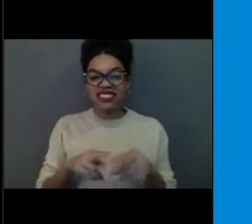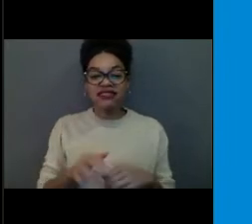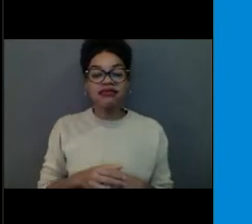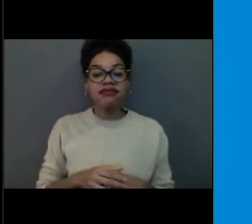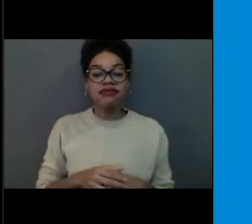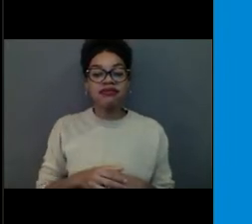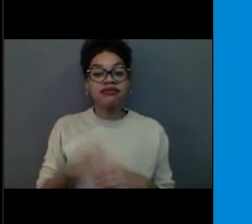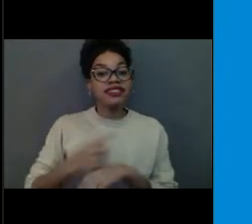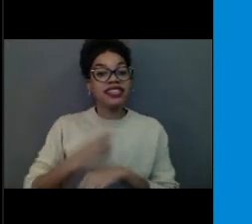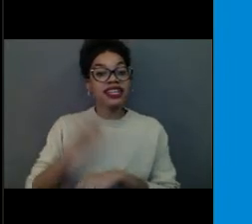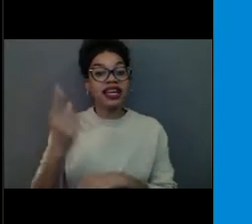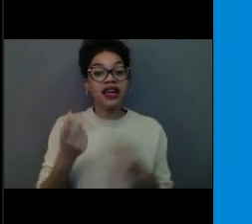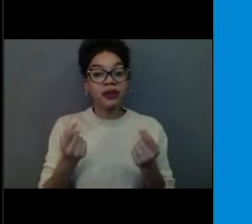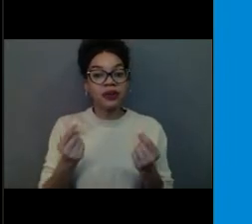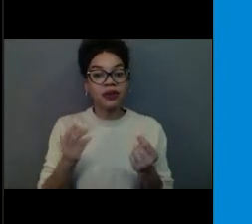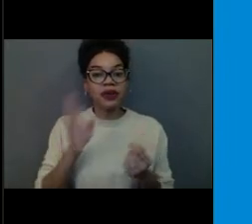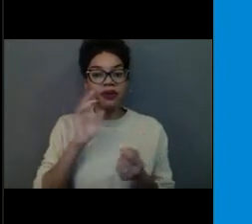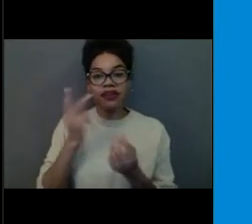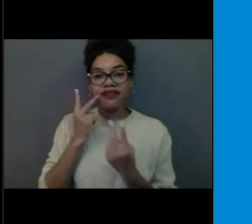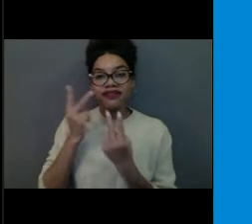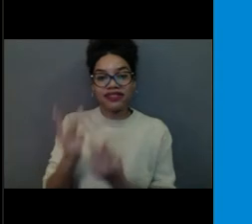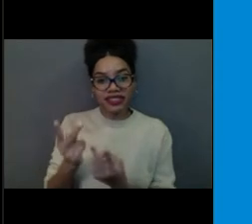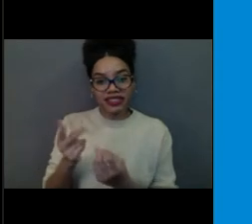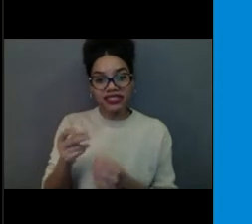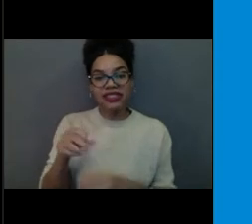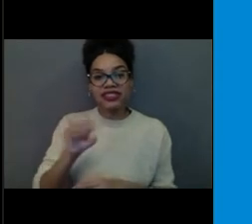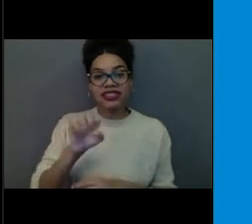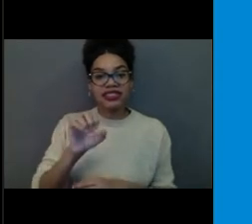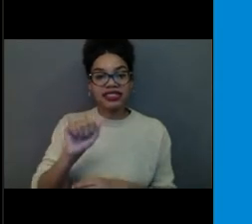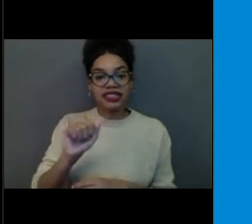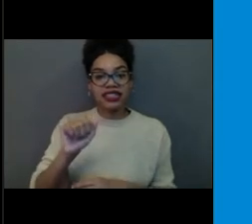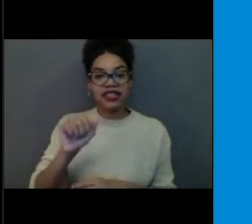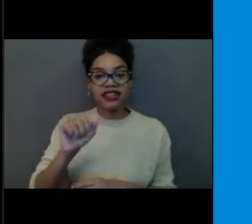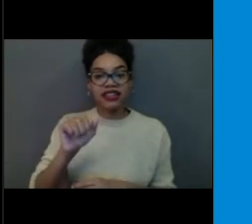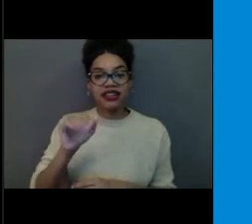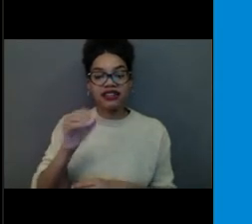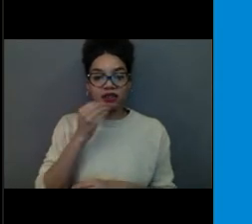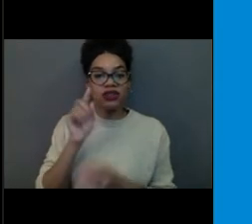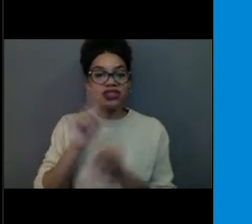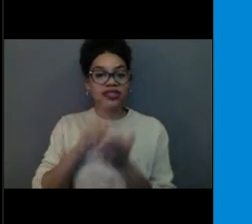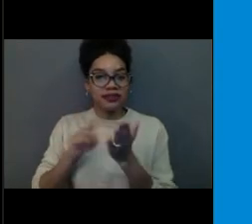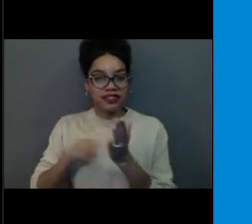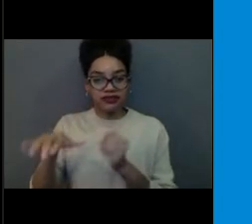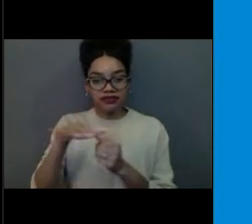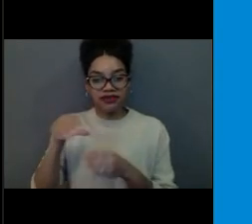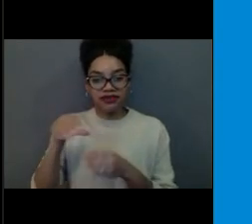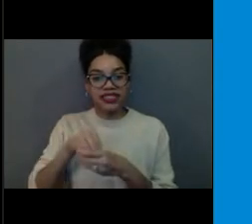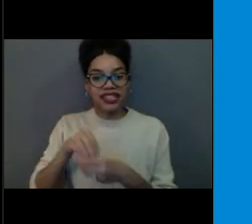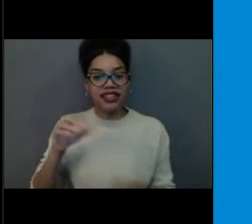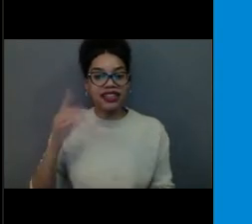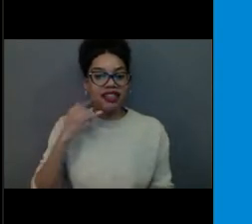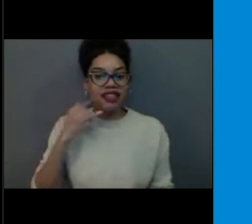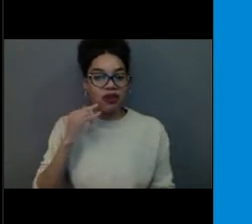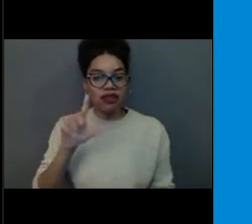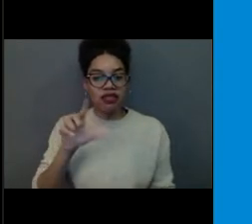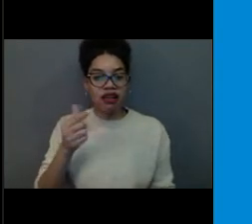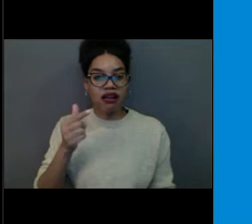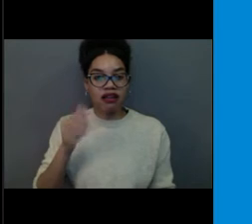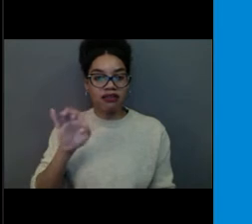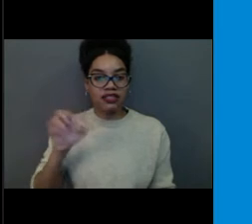Seafood Inspection Facility in Long Beach, California. Now, while we'll be talking about NOAA's role in seafood inspection, we